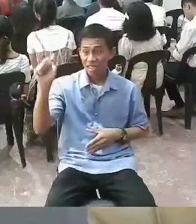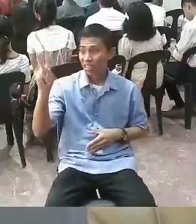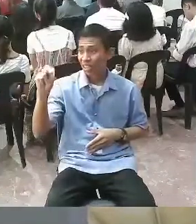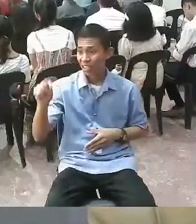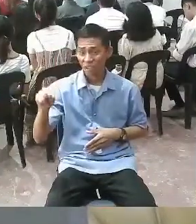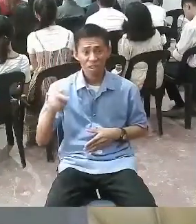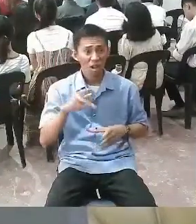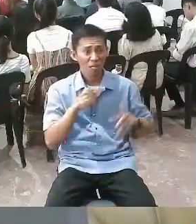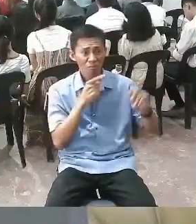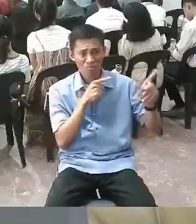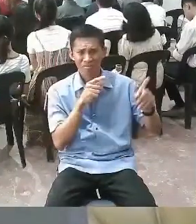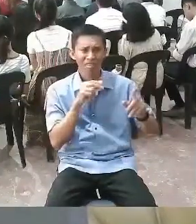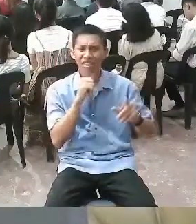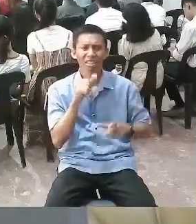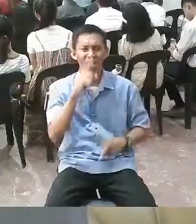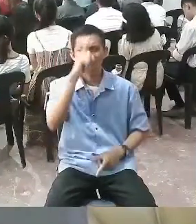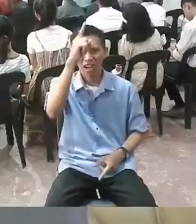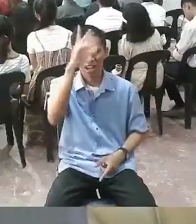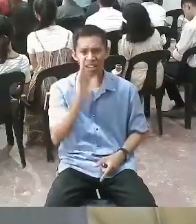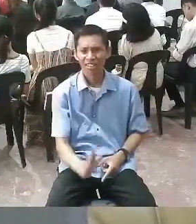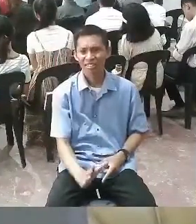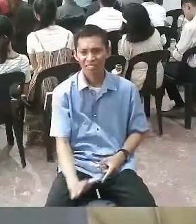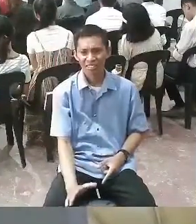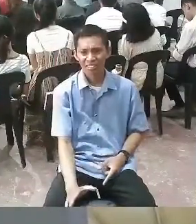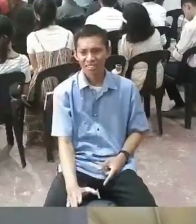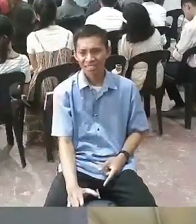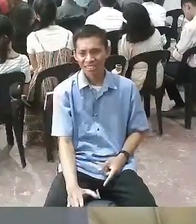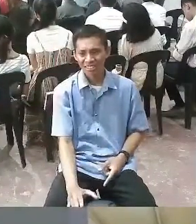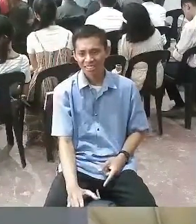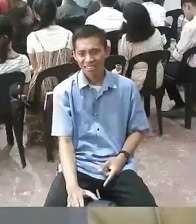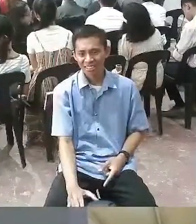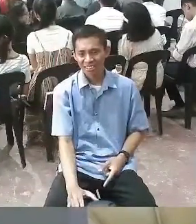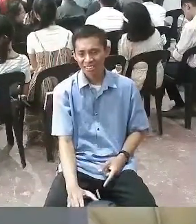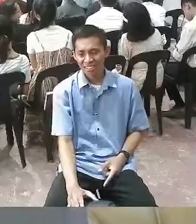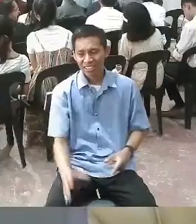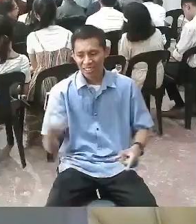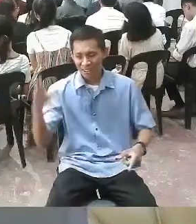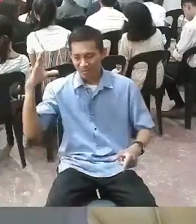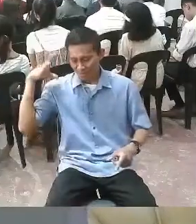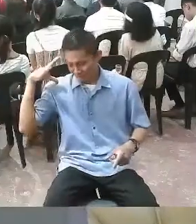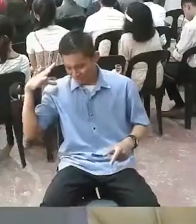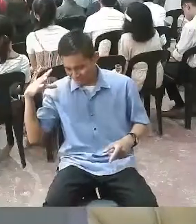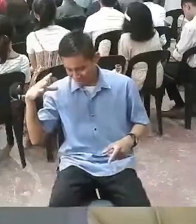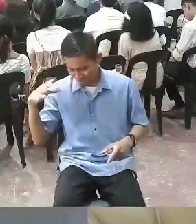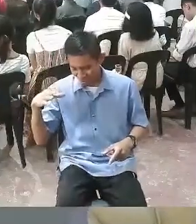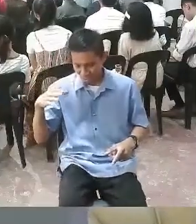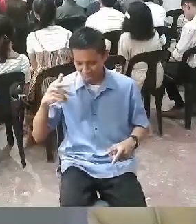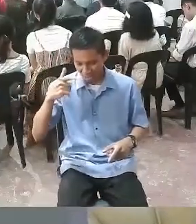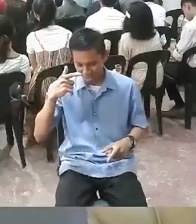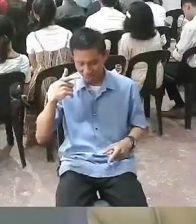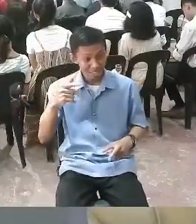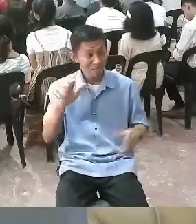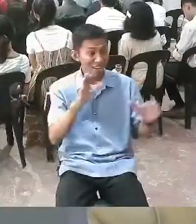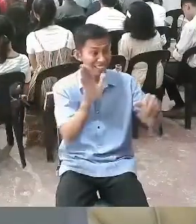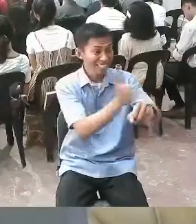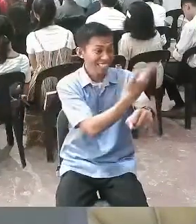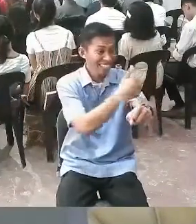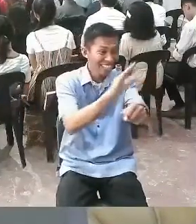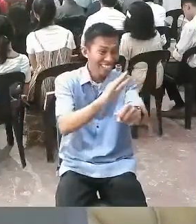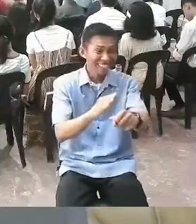my bedroom at night when I'm sleeping, okay? He knows when you're